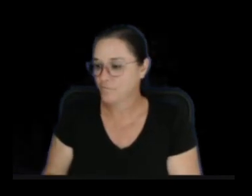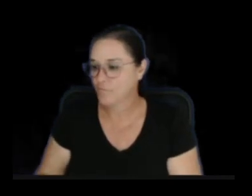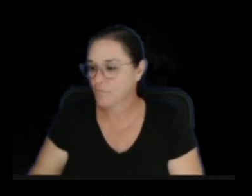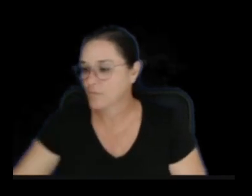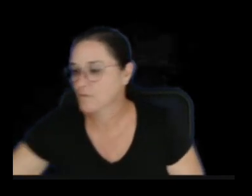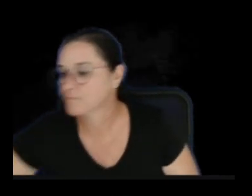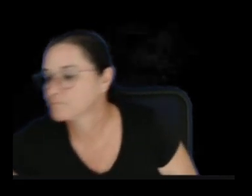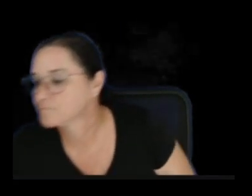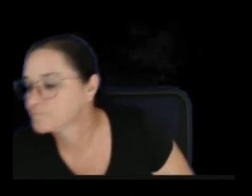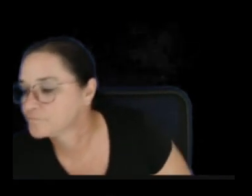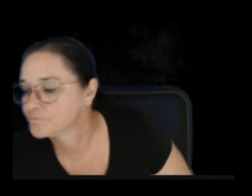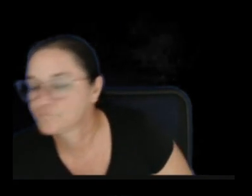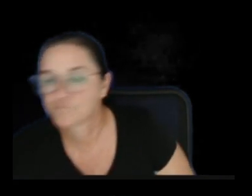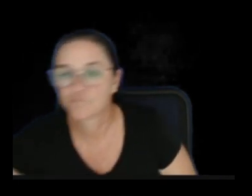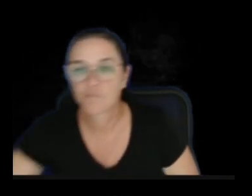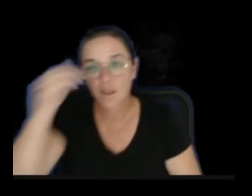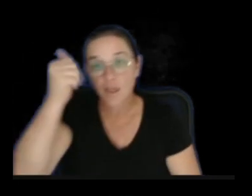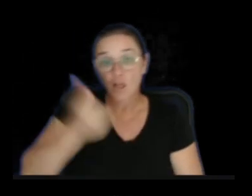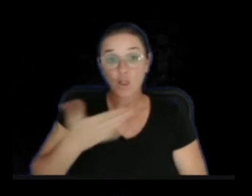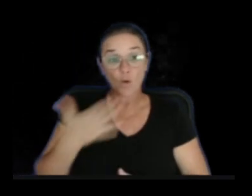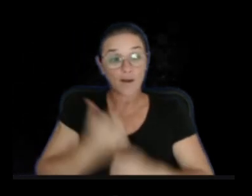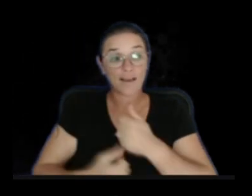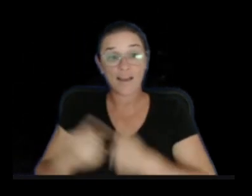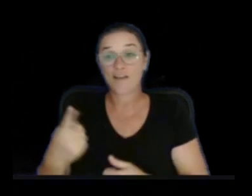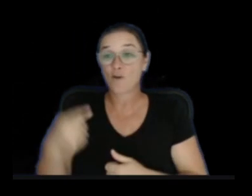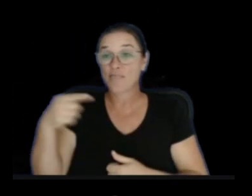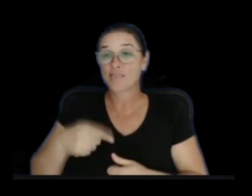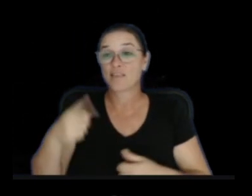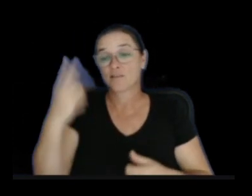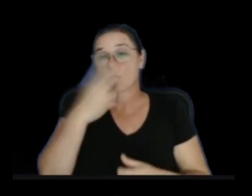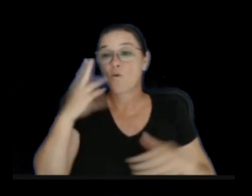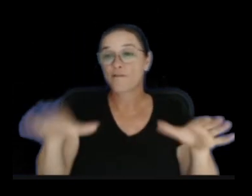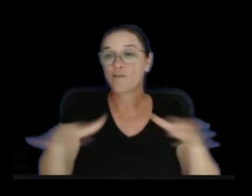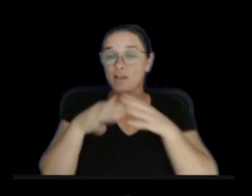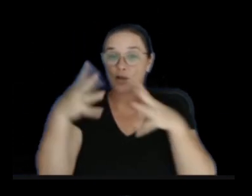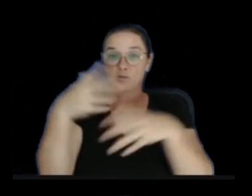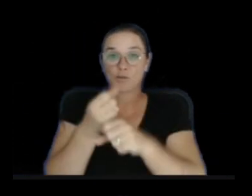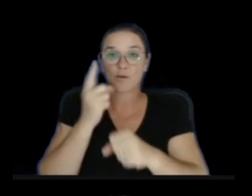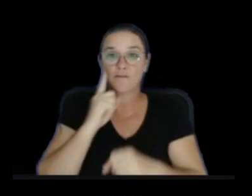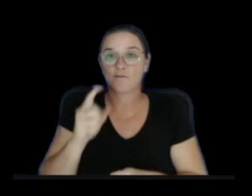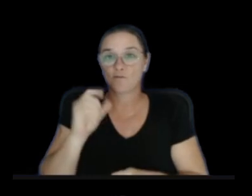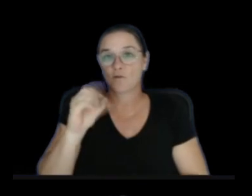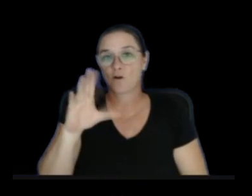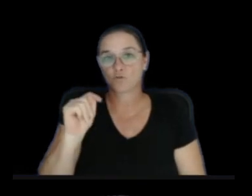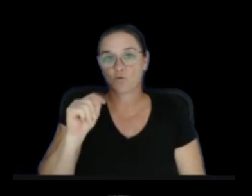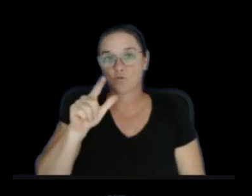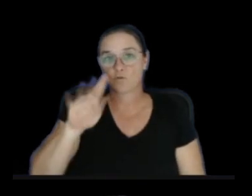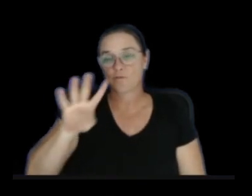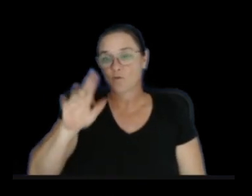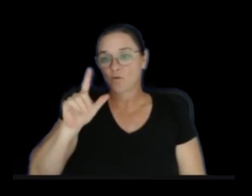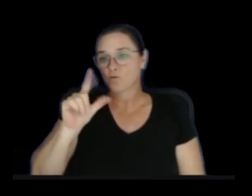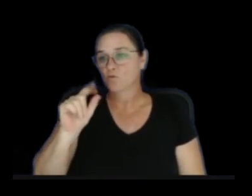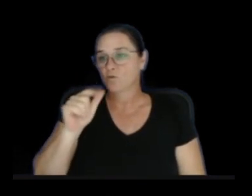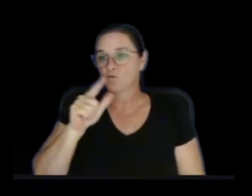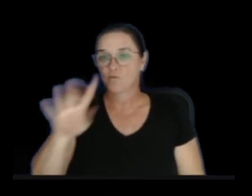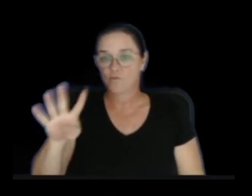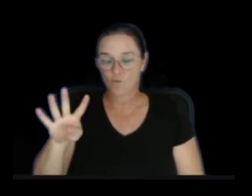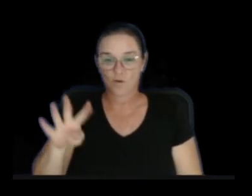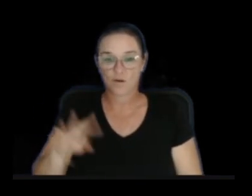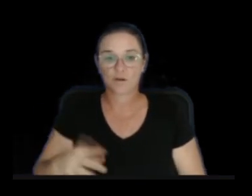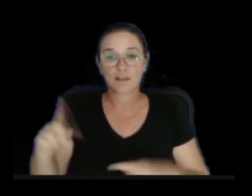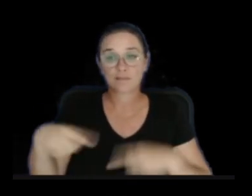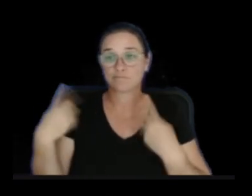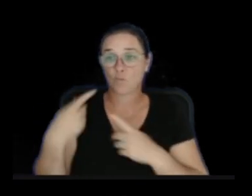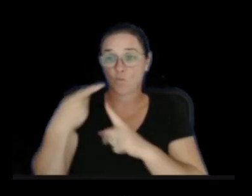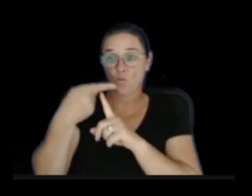Aloha, everyone. This is our Hawaiian Volcano summary for October 24th, 2024. It's been 1 month